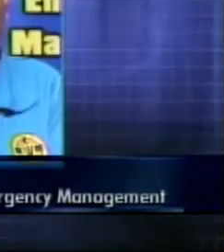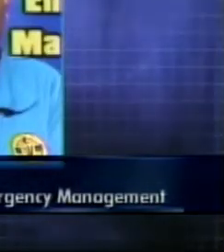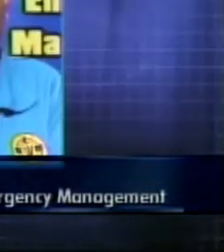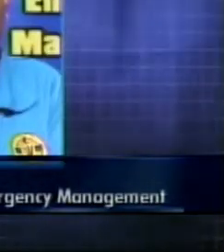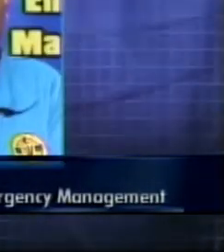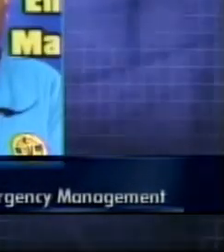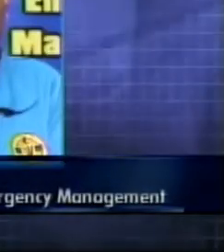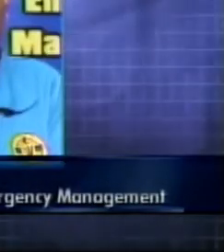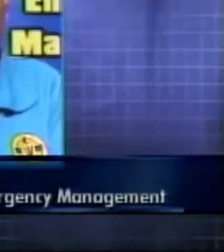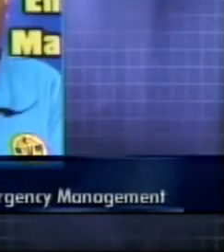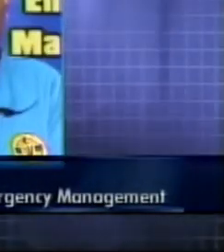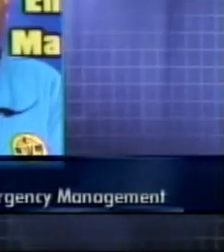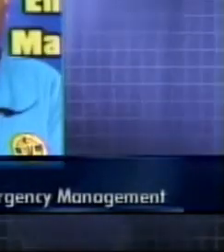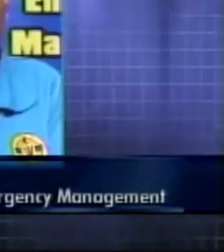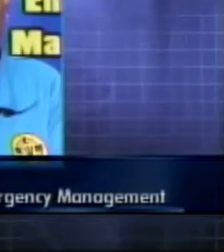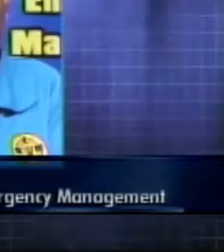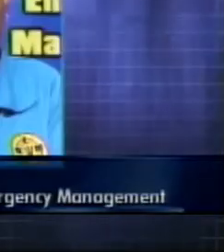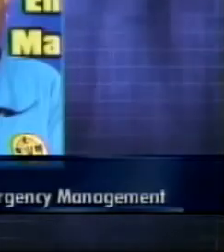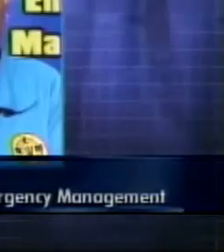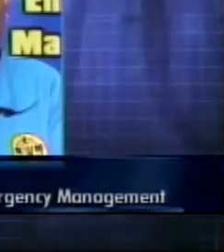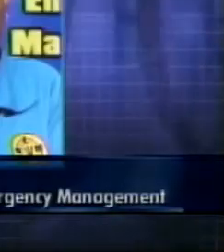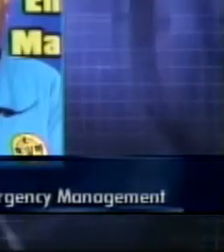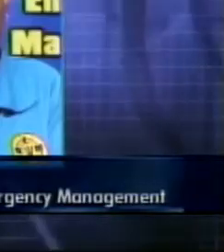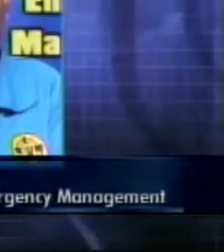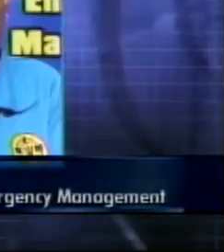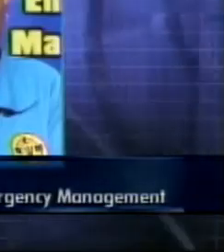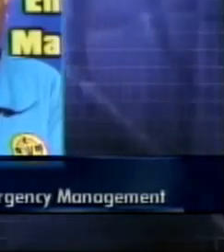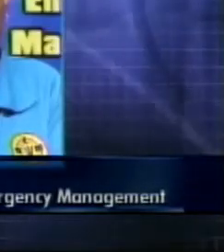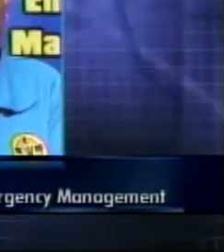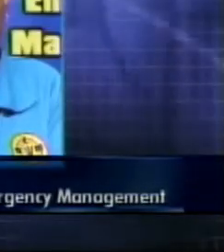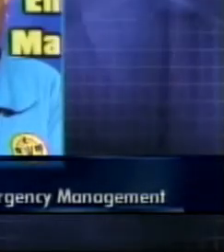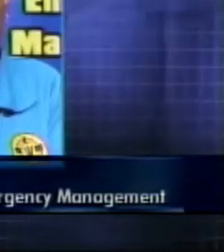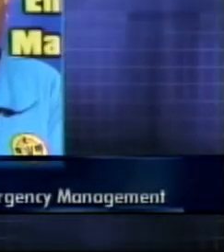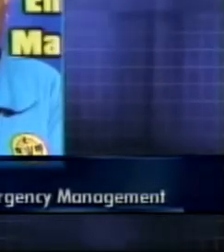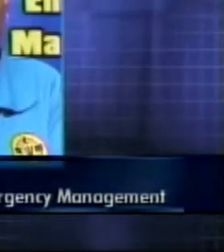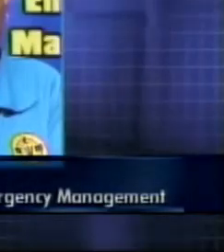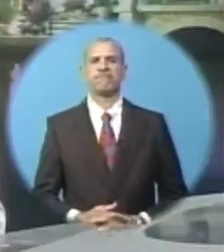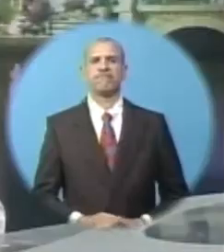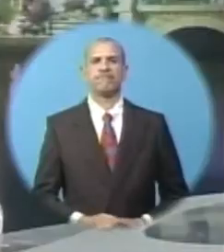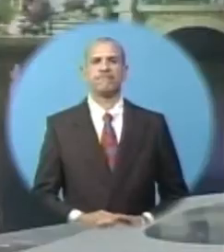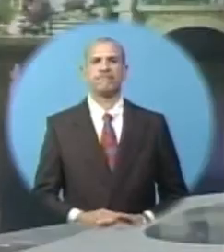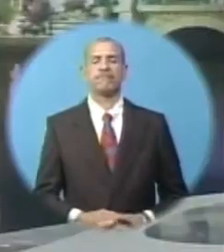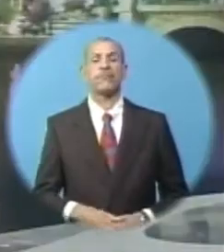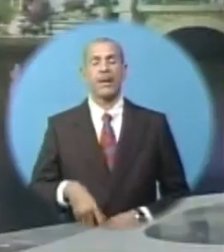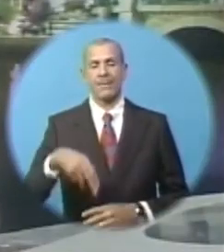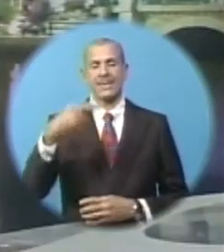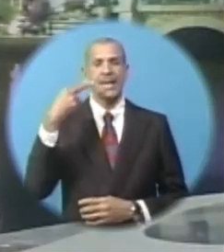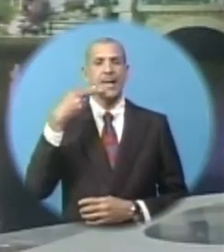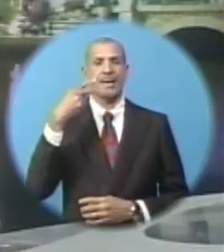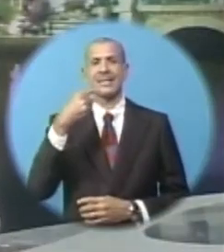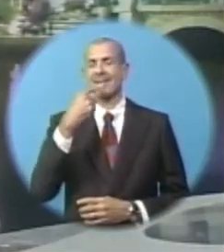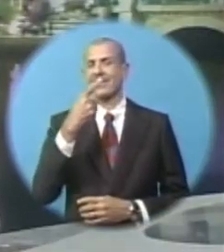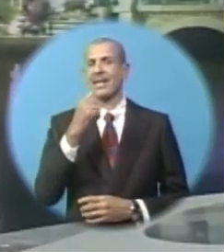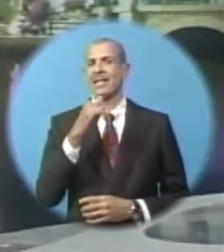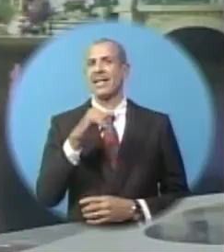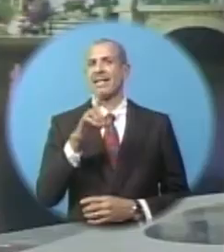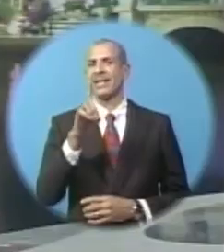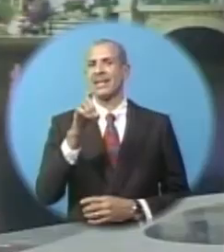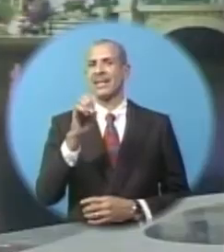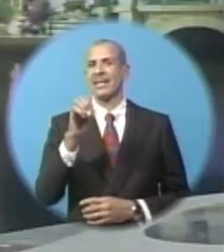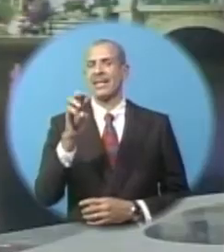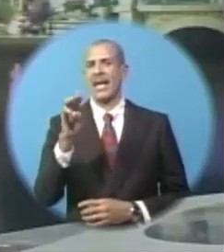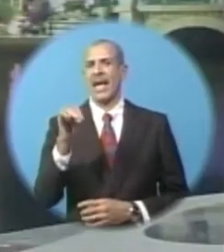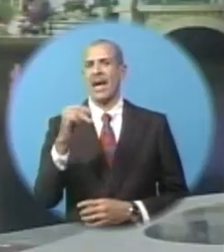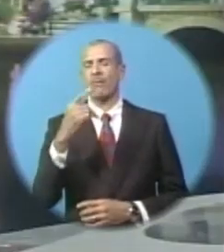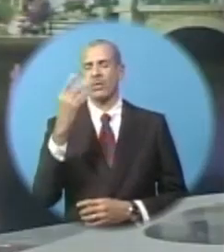Beach, which was dealt with by the Drainage Department. Ms. Hines says the DEM was made aware